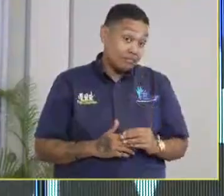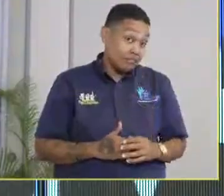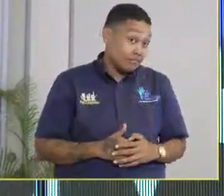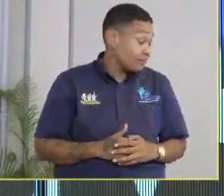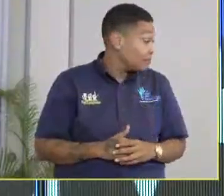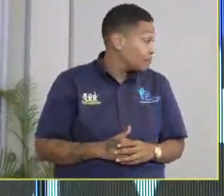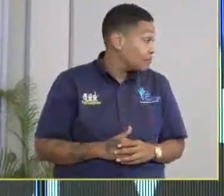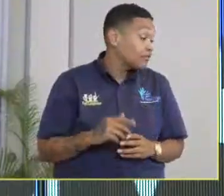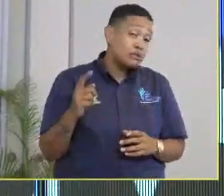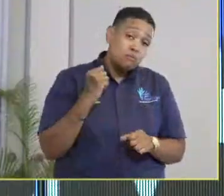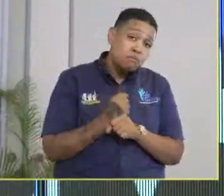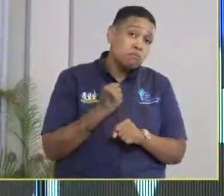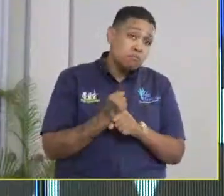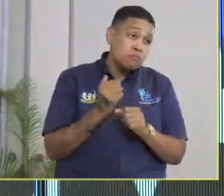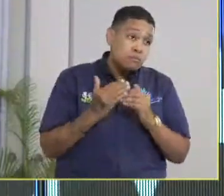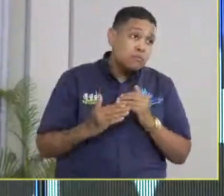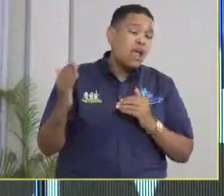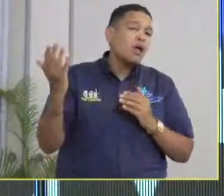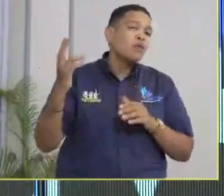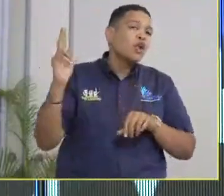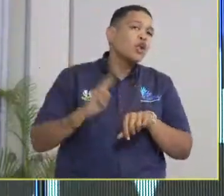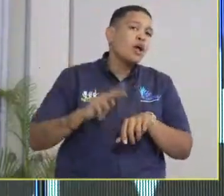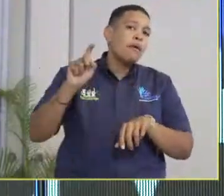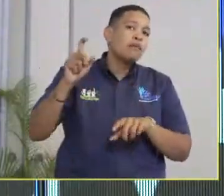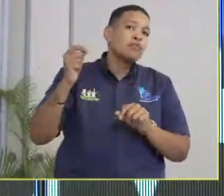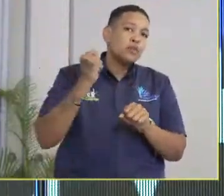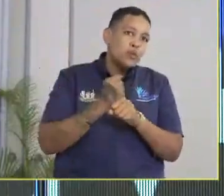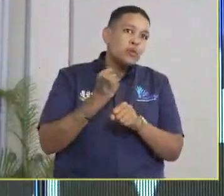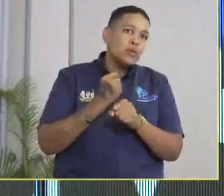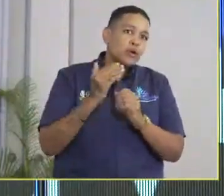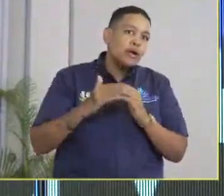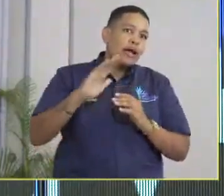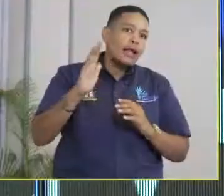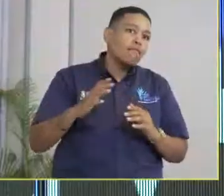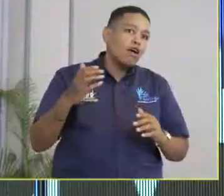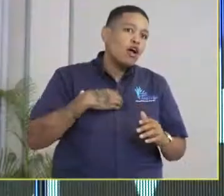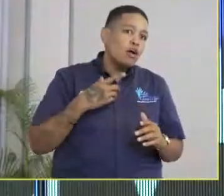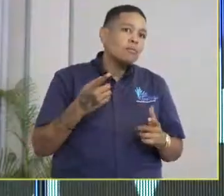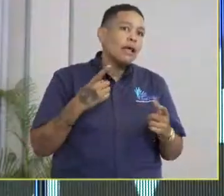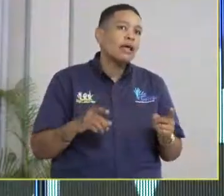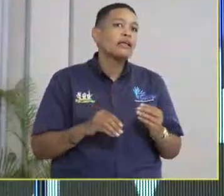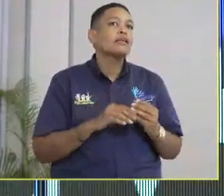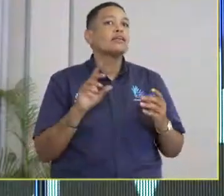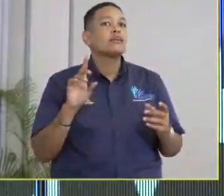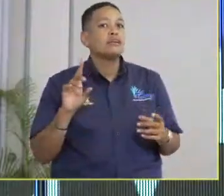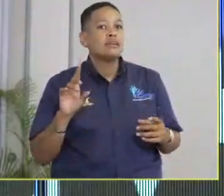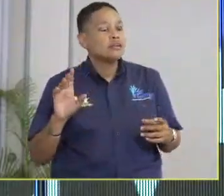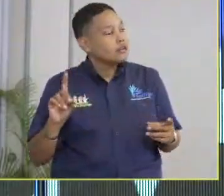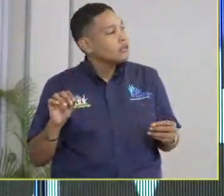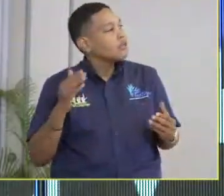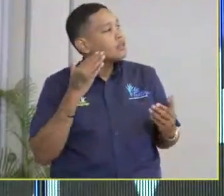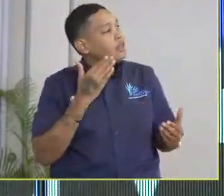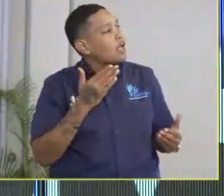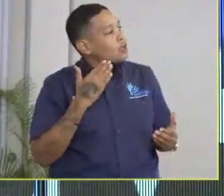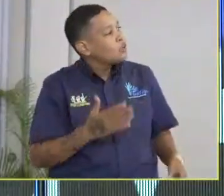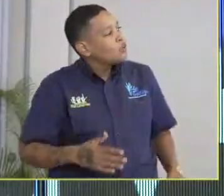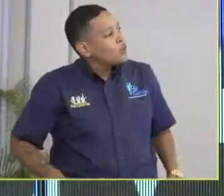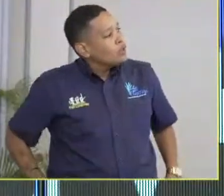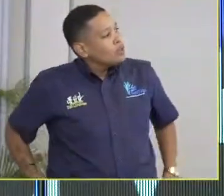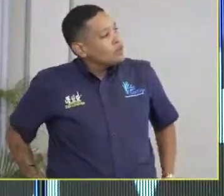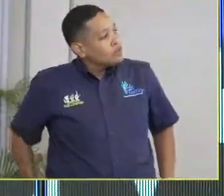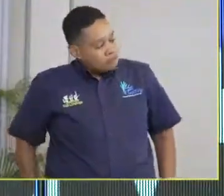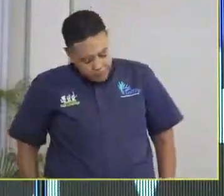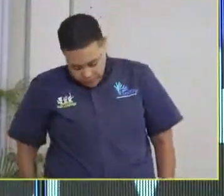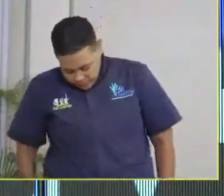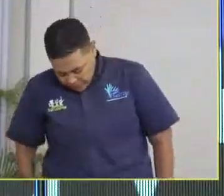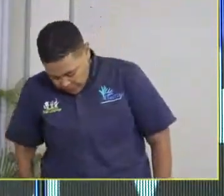They went beyond what they would normally have to do, and they never complained. They just did it. Thank you very much. Thank you.